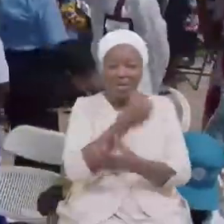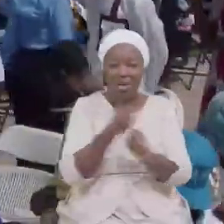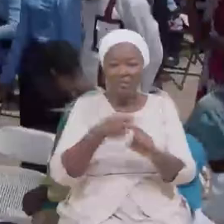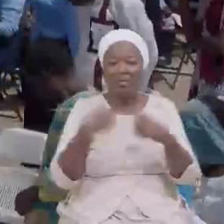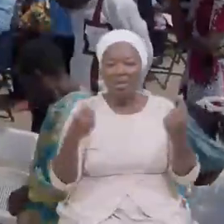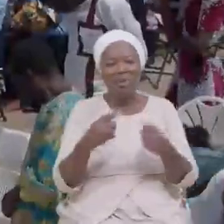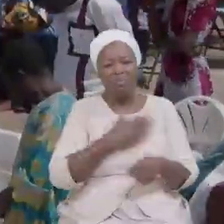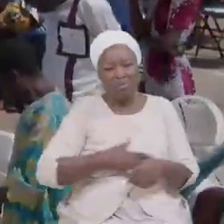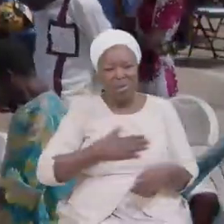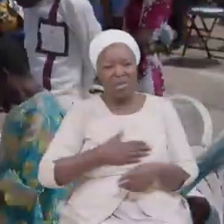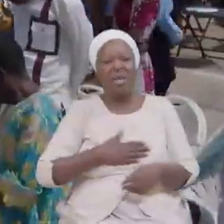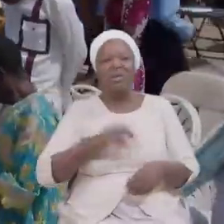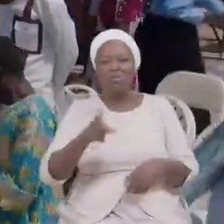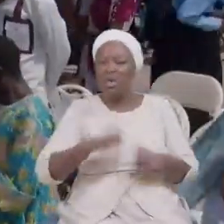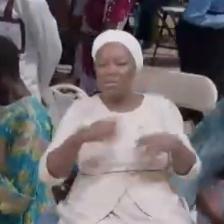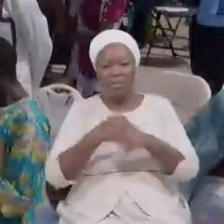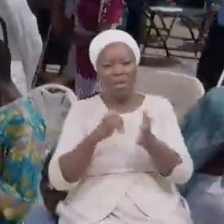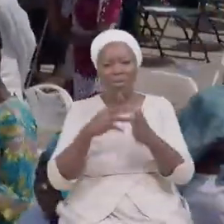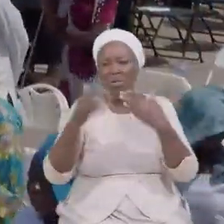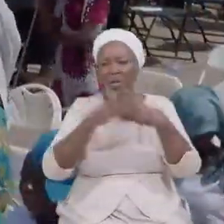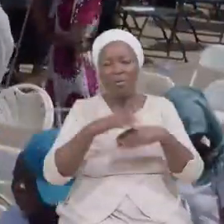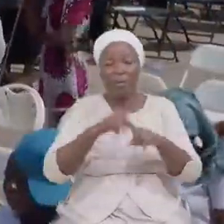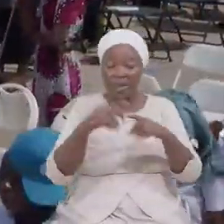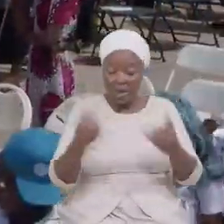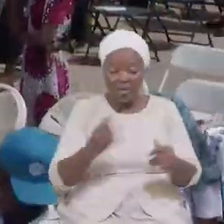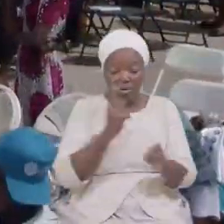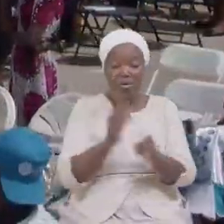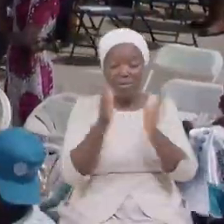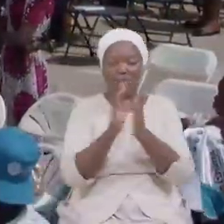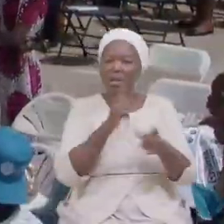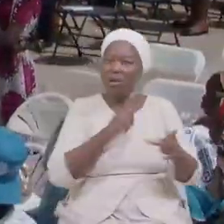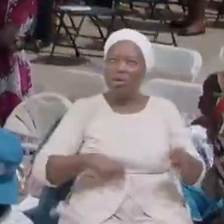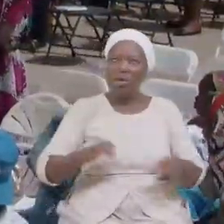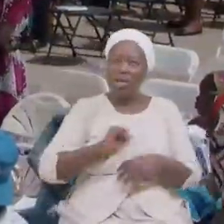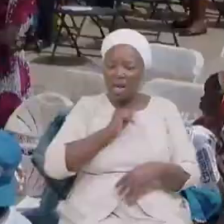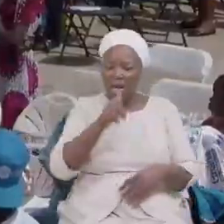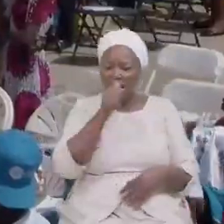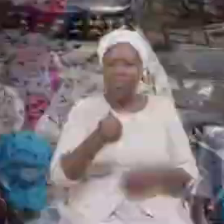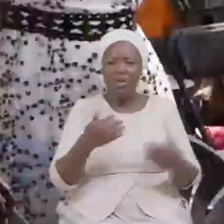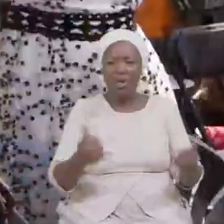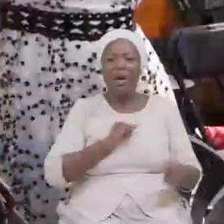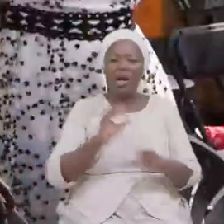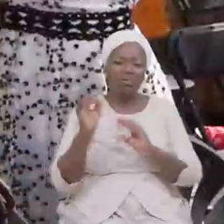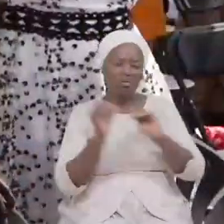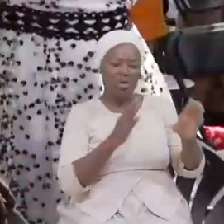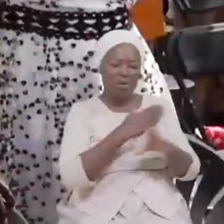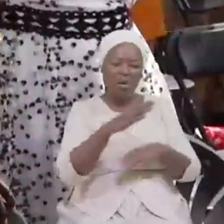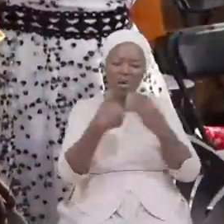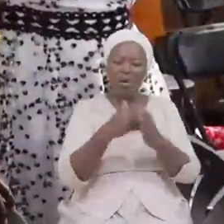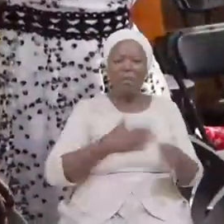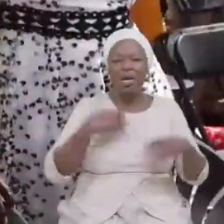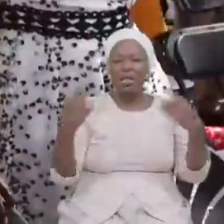upon you. I drop all my sins. I drop all my iniquity. I drop all my transgression